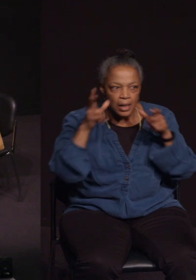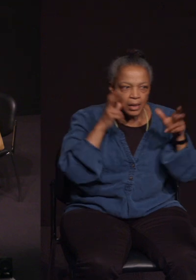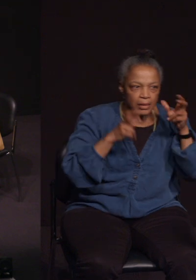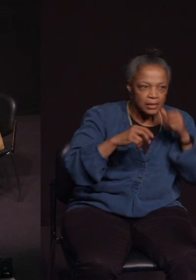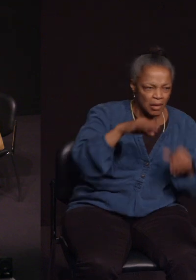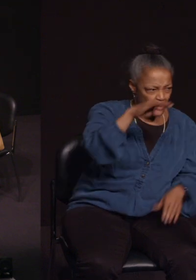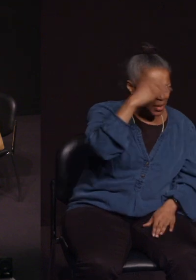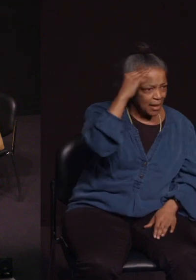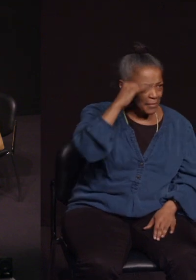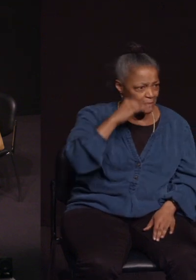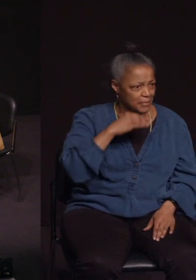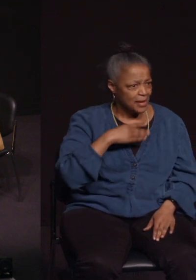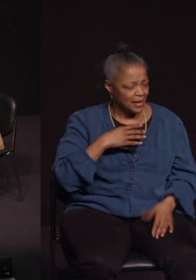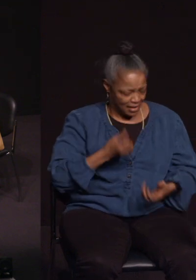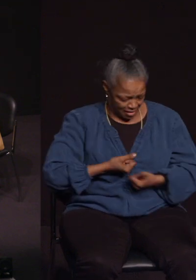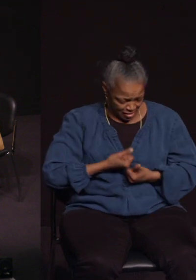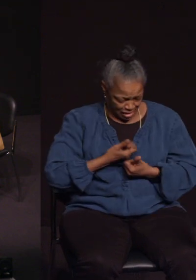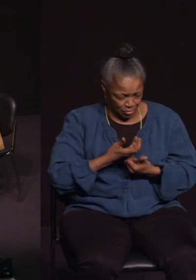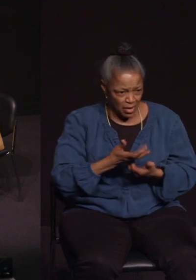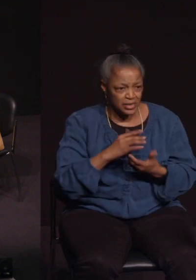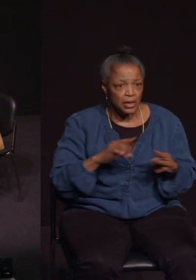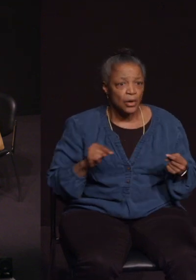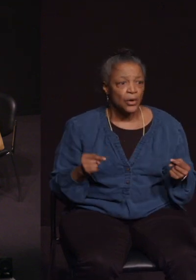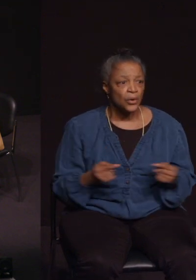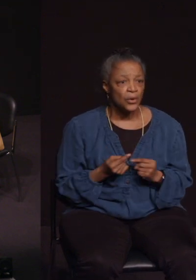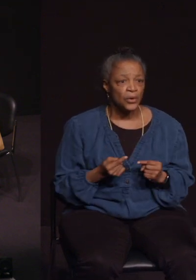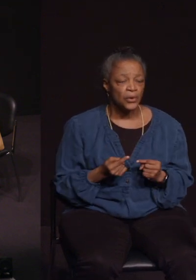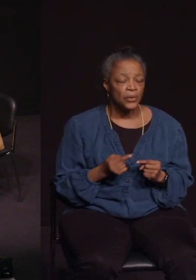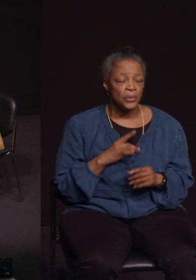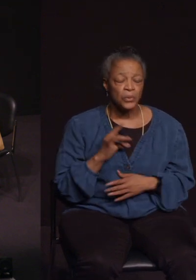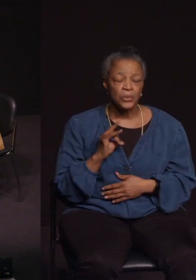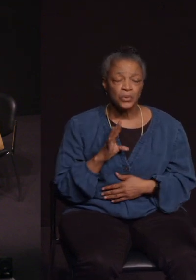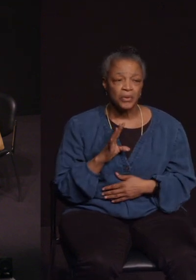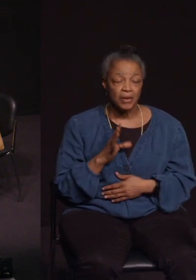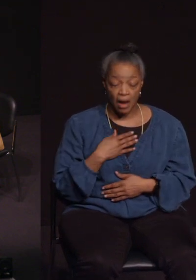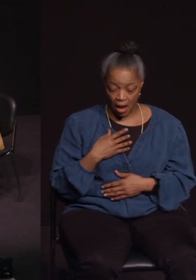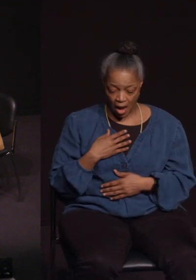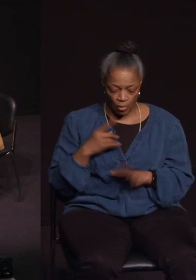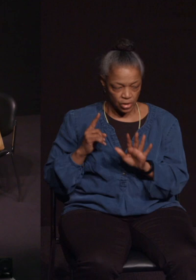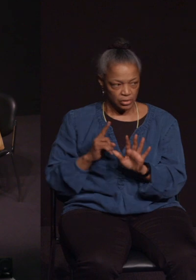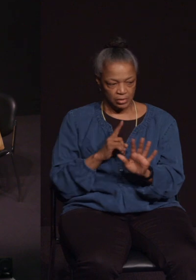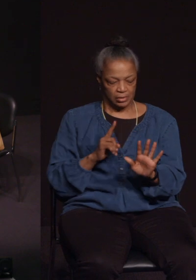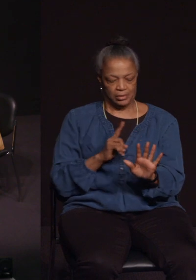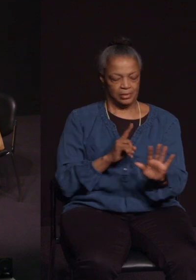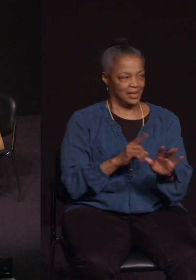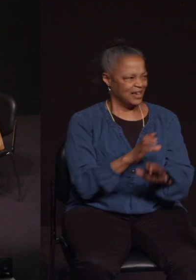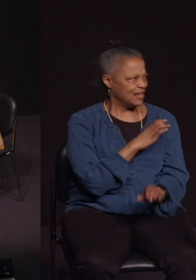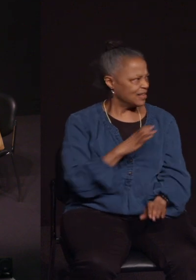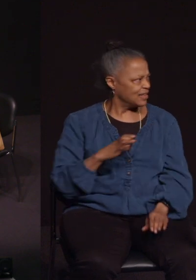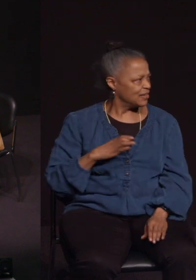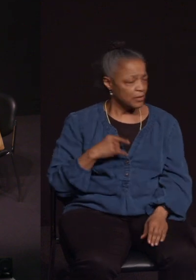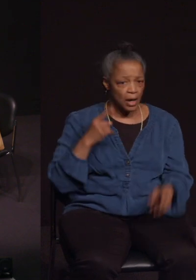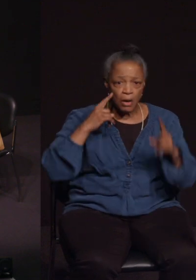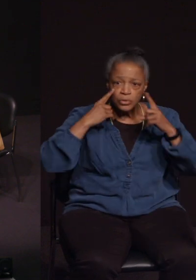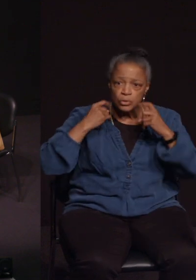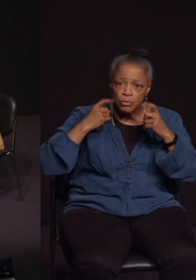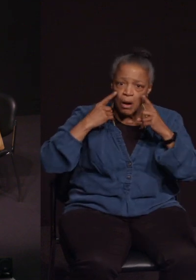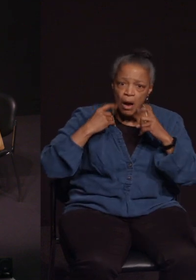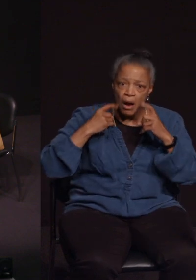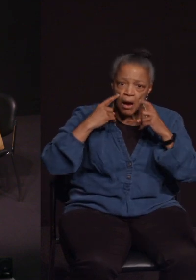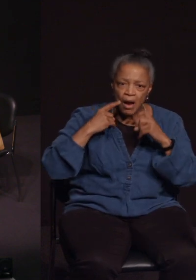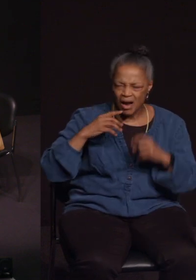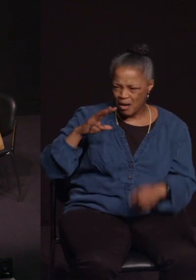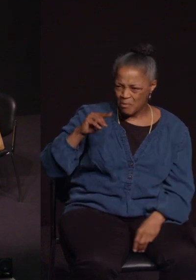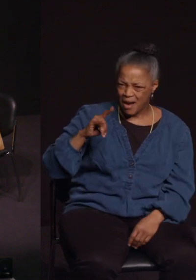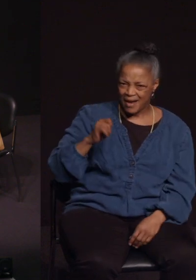men express they hurt and they pain. And I literally was walking down the street in Cleveland, like, in tears. And Mike was